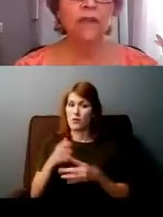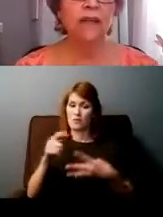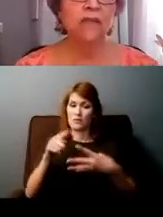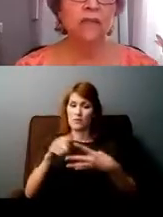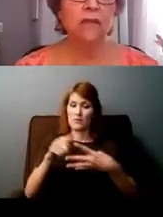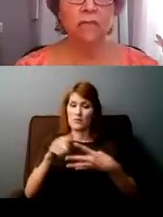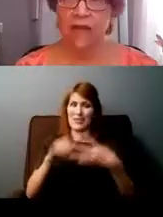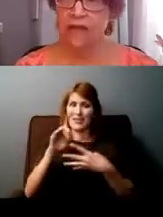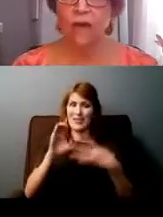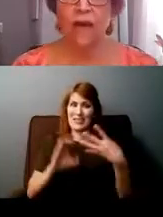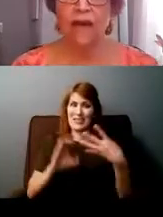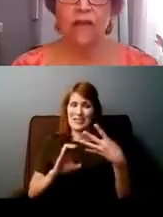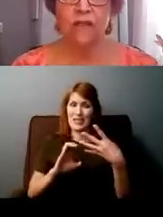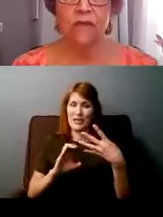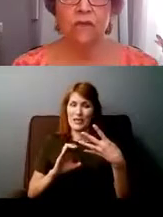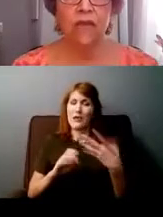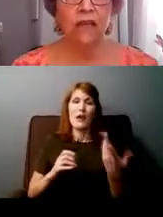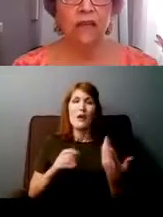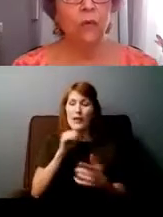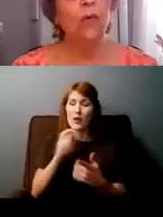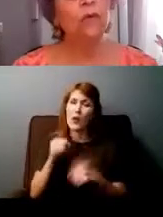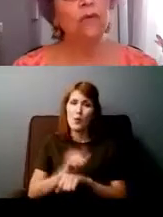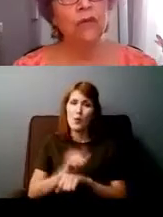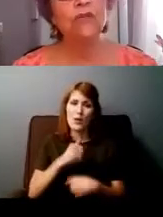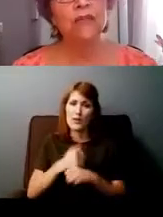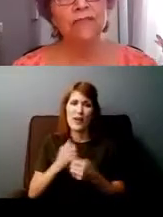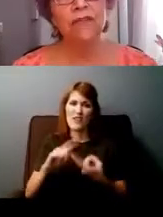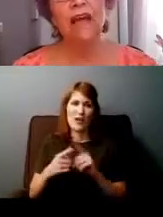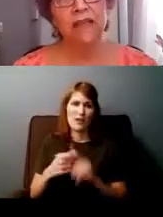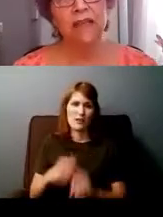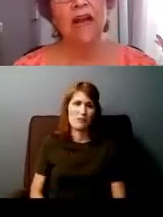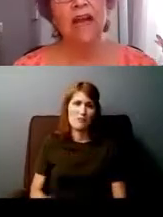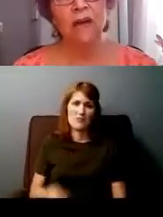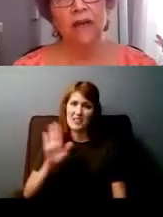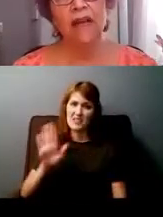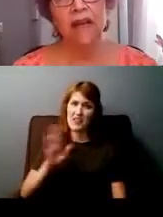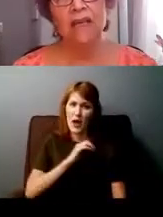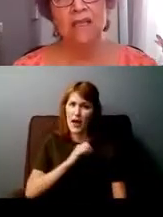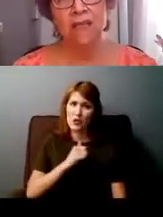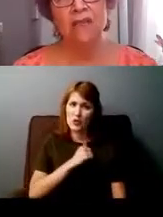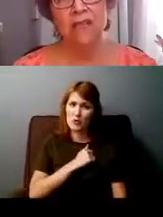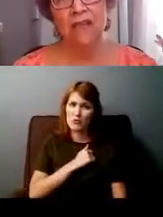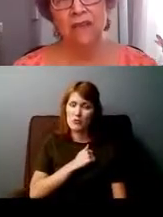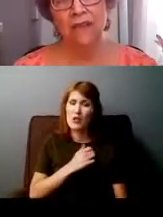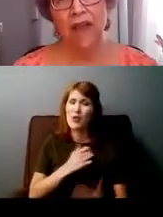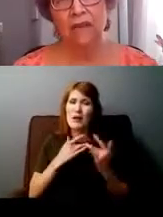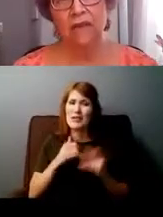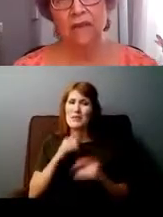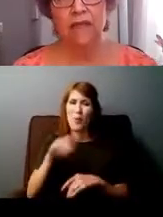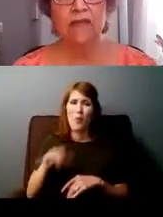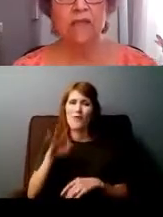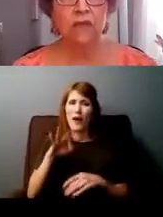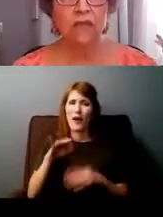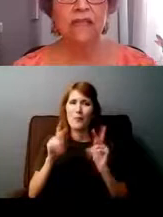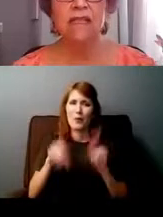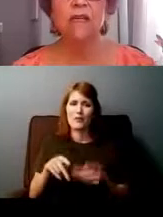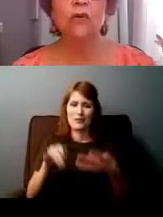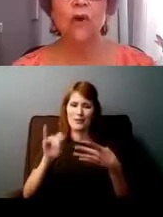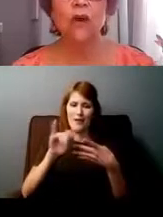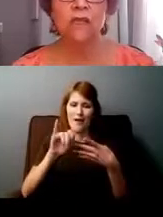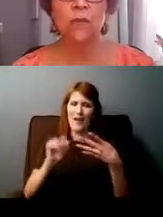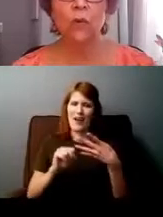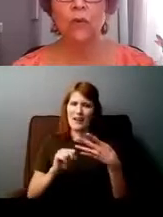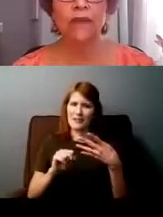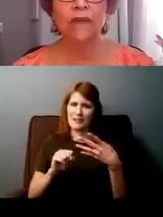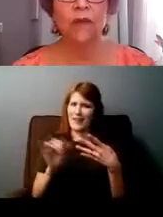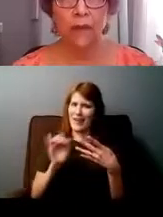be friends. That's their attitude. You won't usually find an I or an S that will tell you that, but that certainly isn't